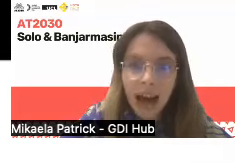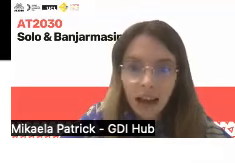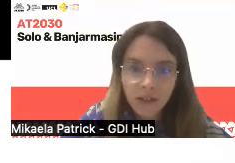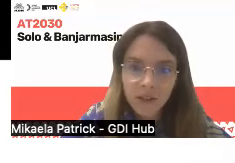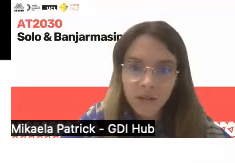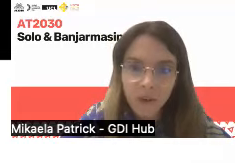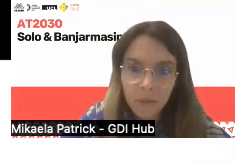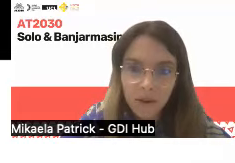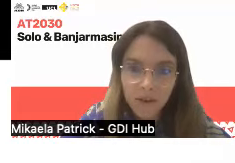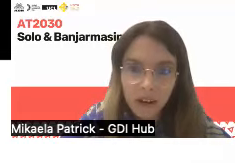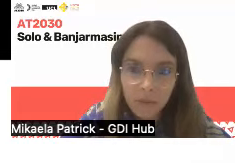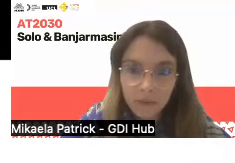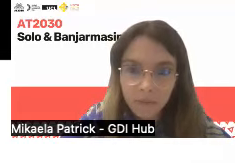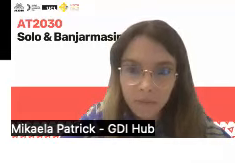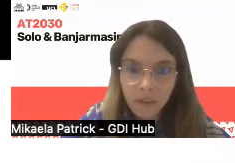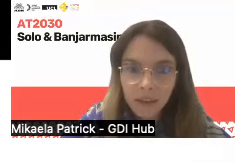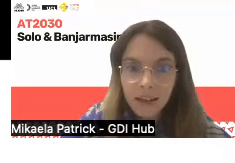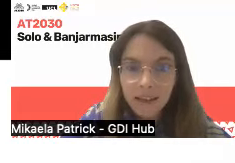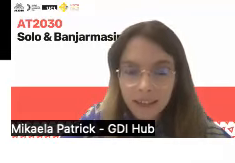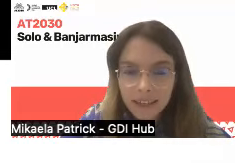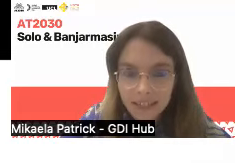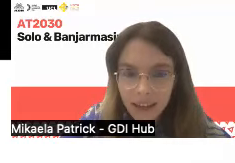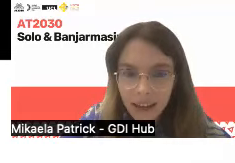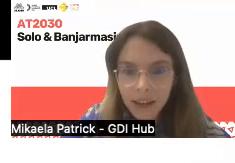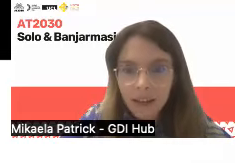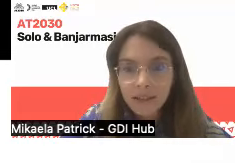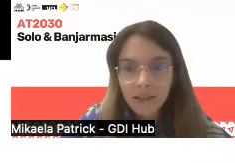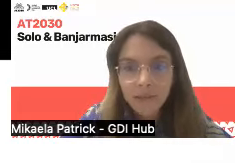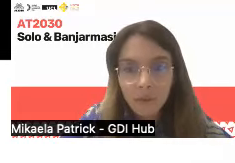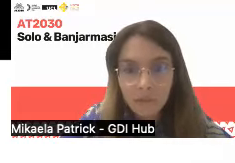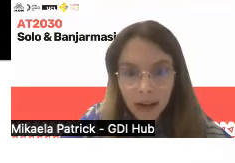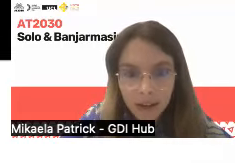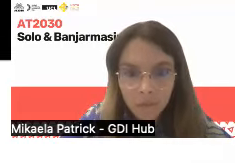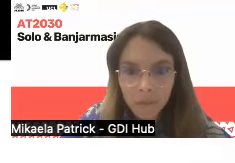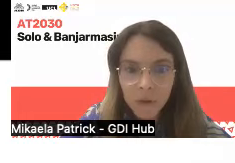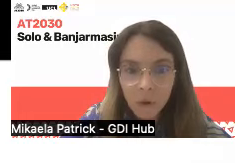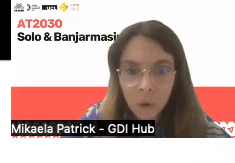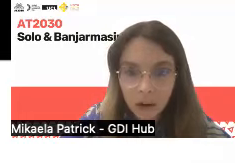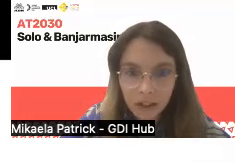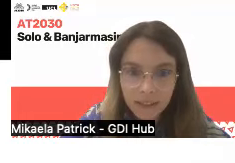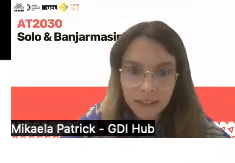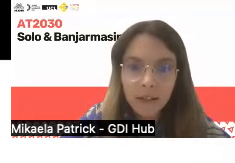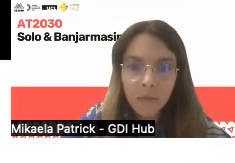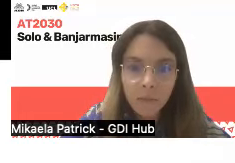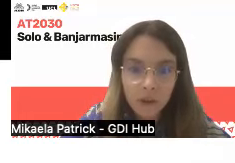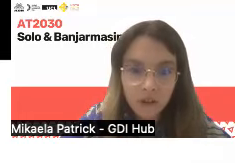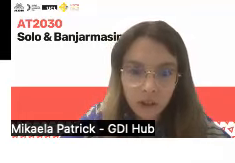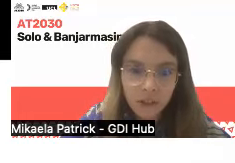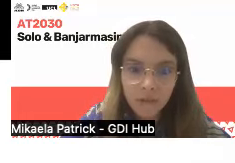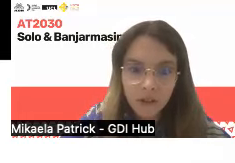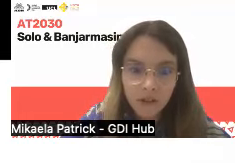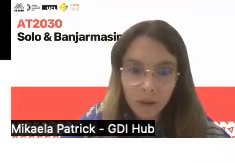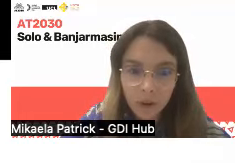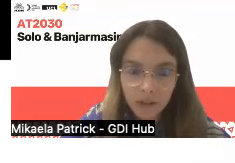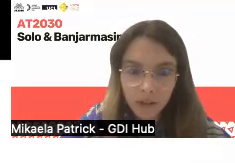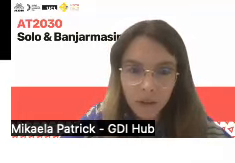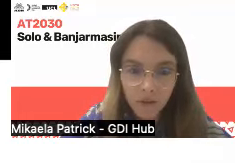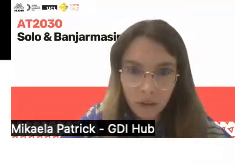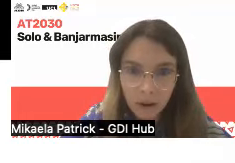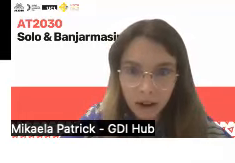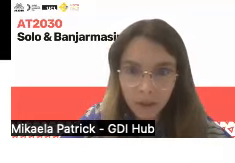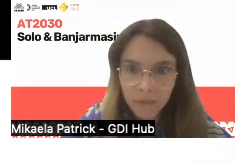as actors of urban development. The key is there, starting from planning, organizing, monitoring to